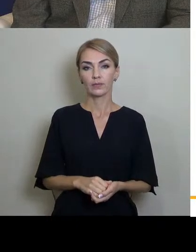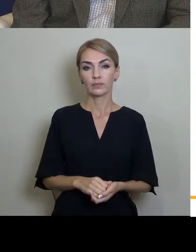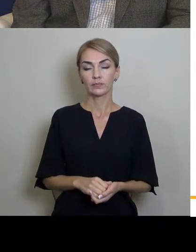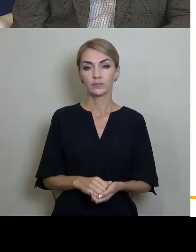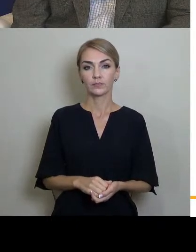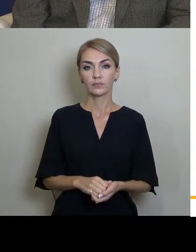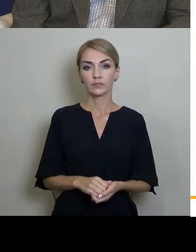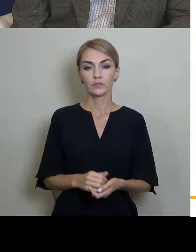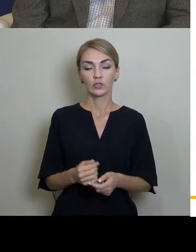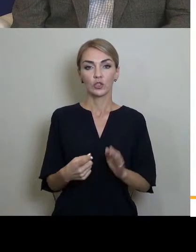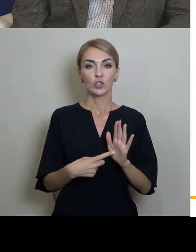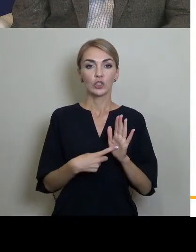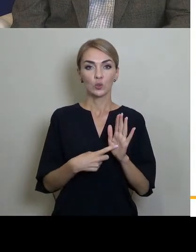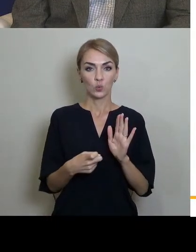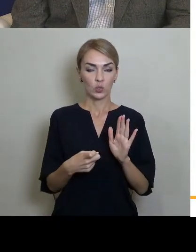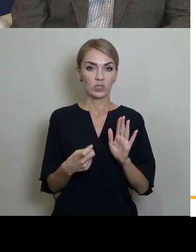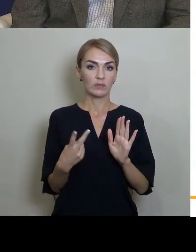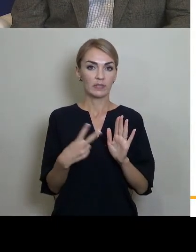town.